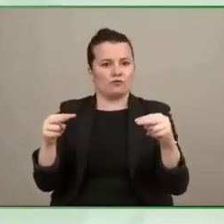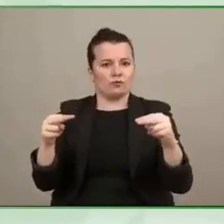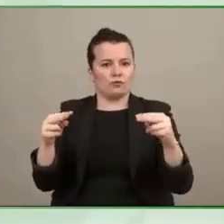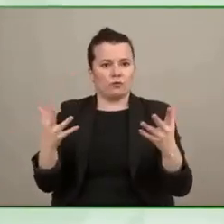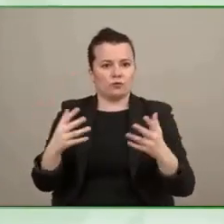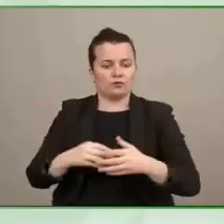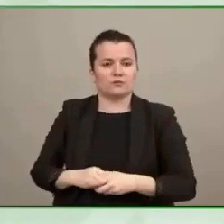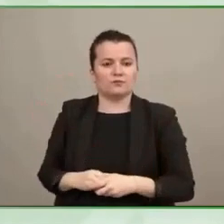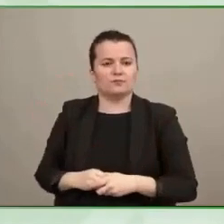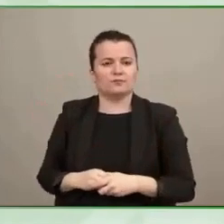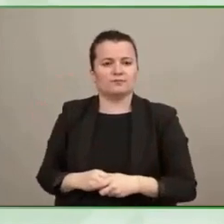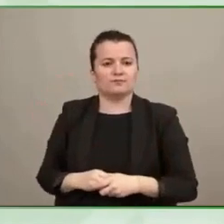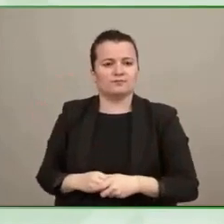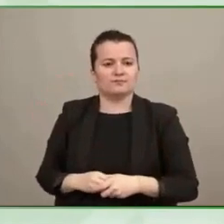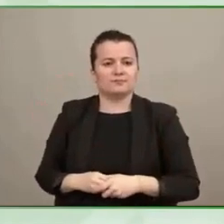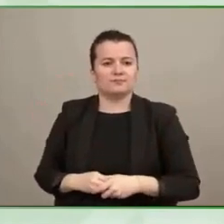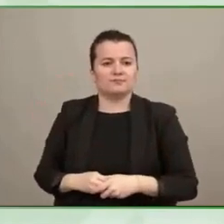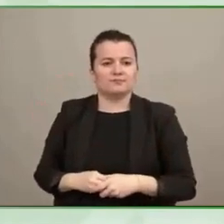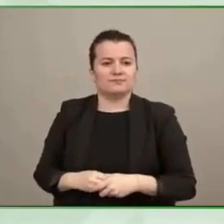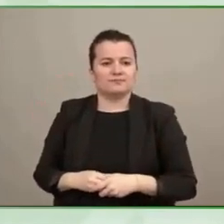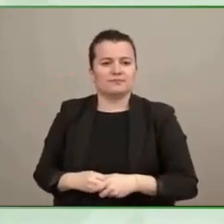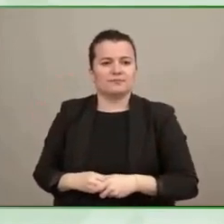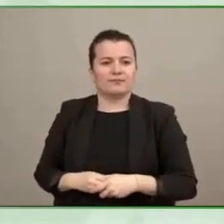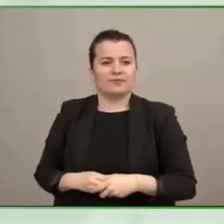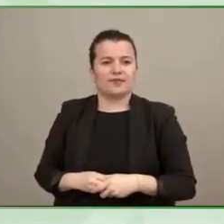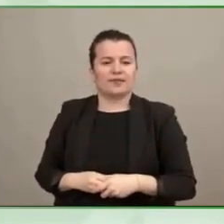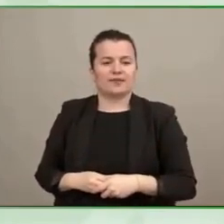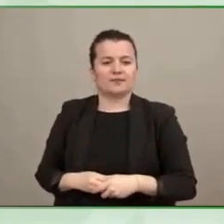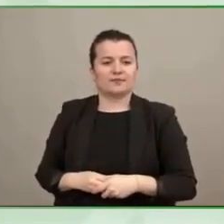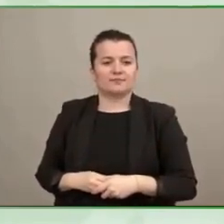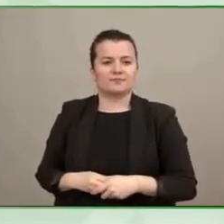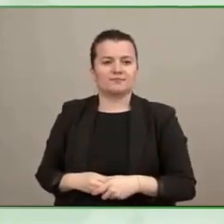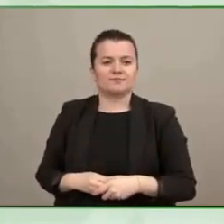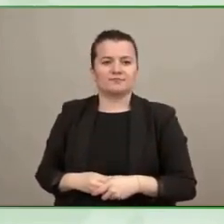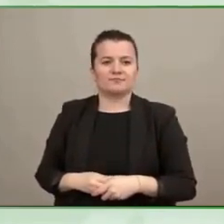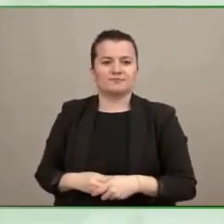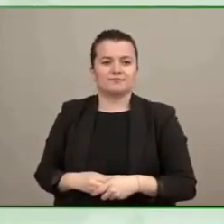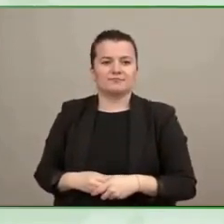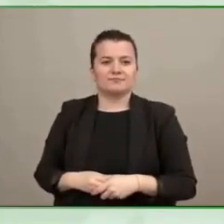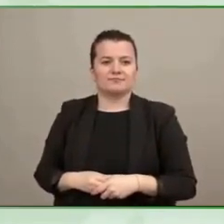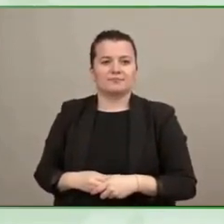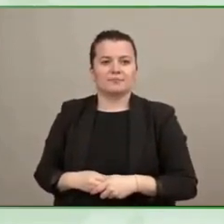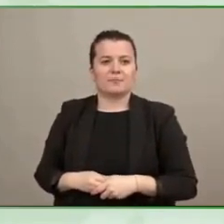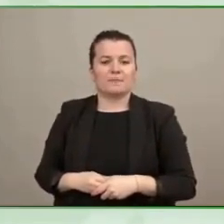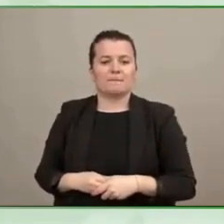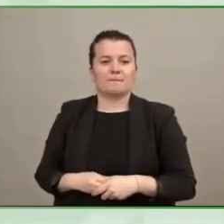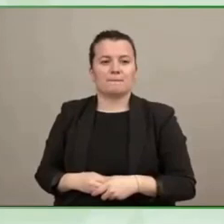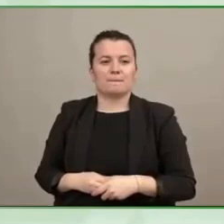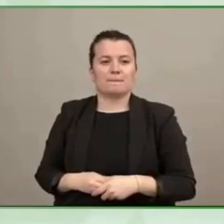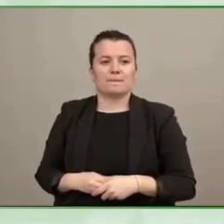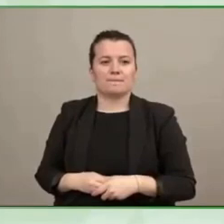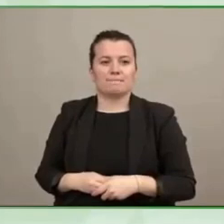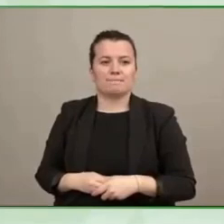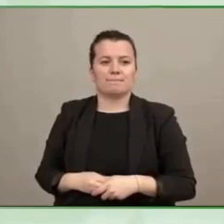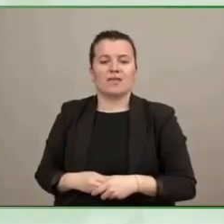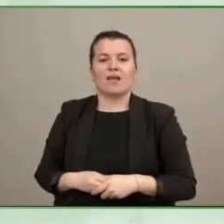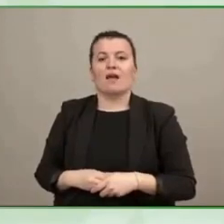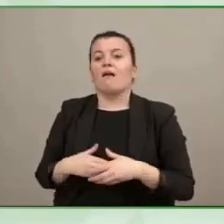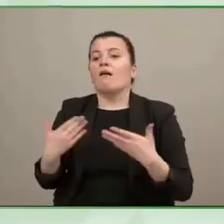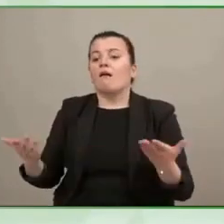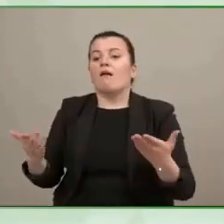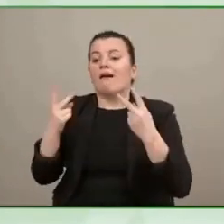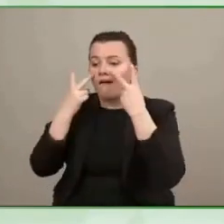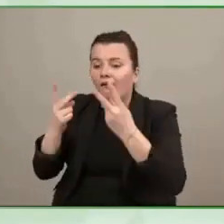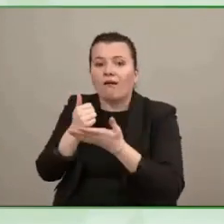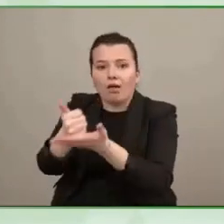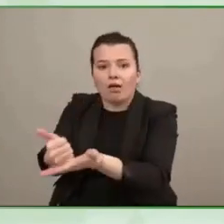other organizations that bring the disability person with disability to integrate with the society. As in the Shia, we